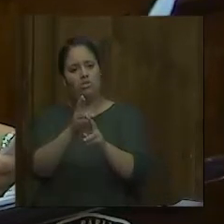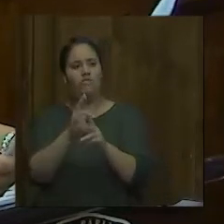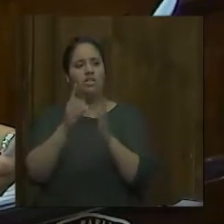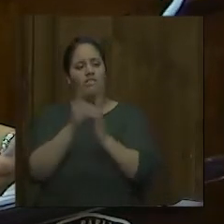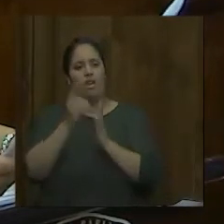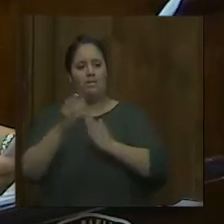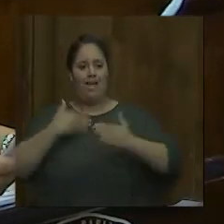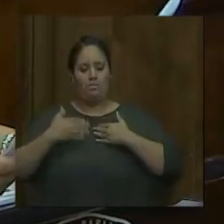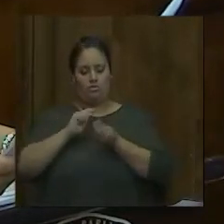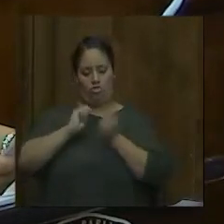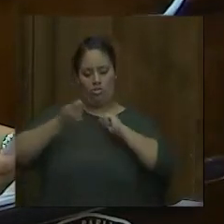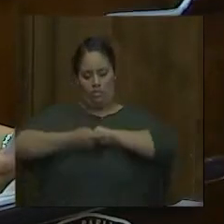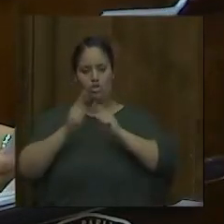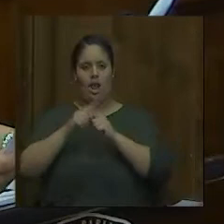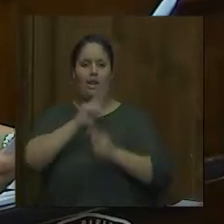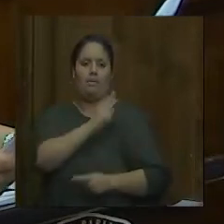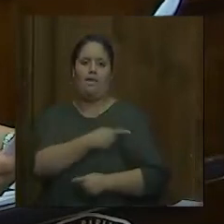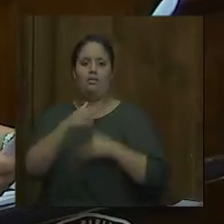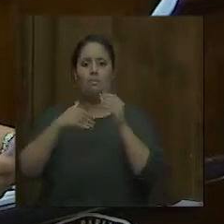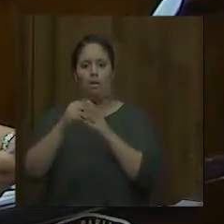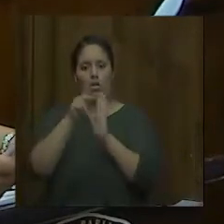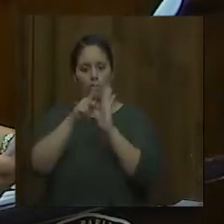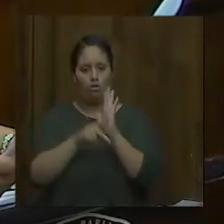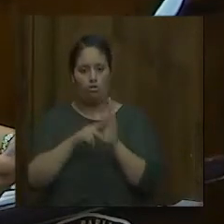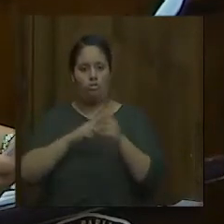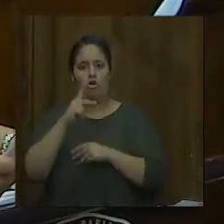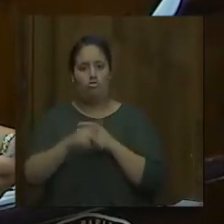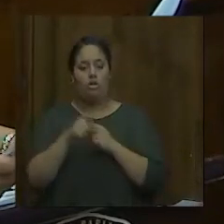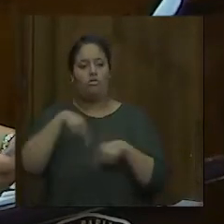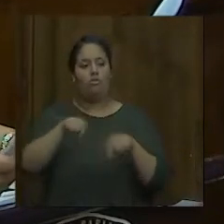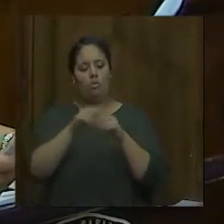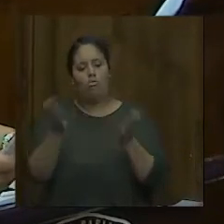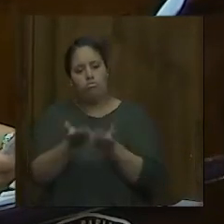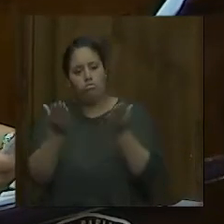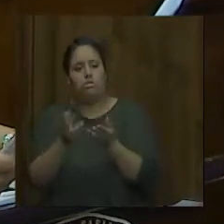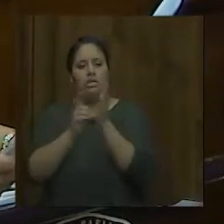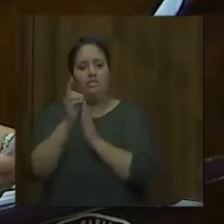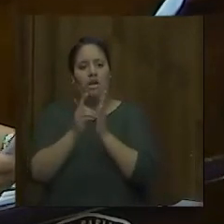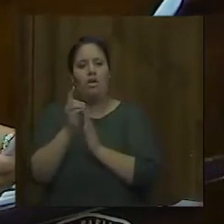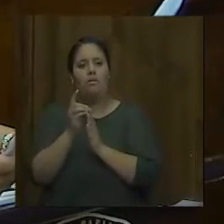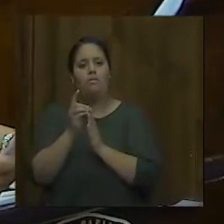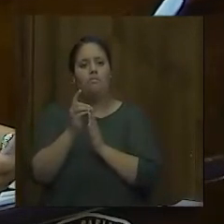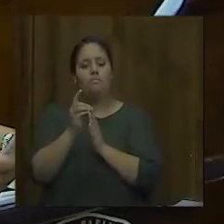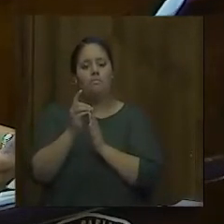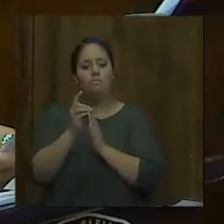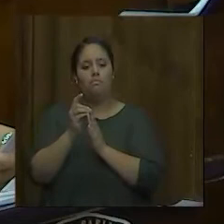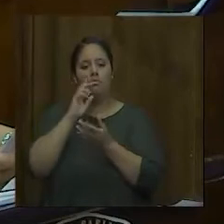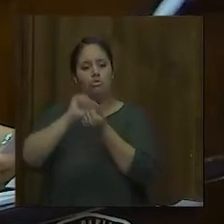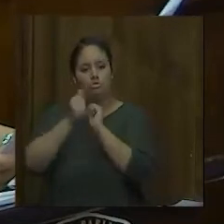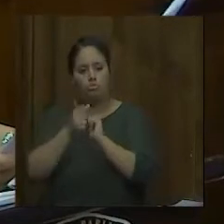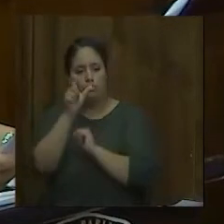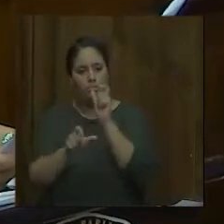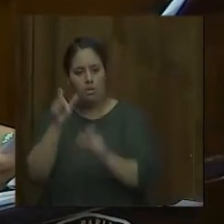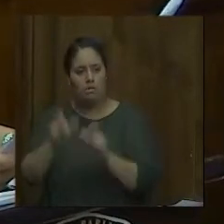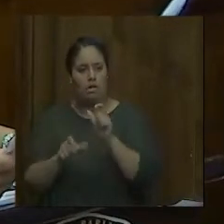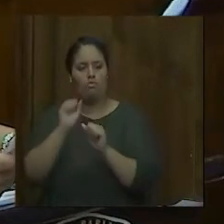administrative, transformation and capacity building projects, sport federations will nurture and develop our athletes with potential from grassroots